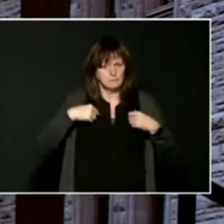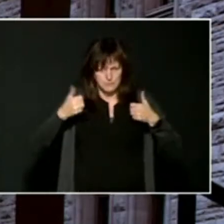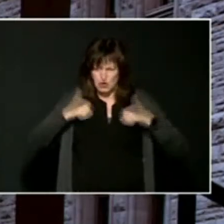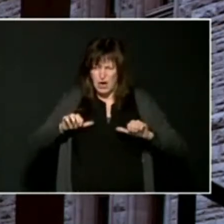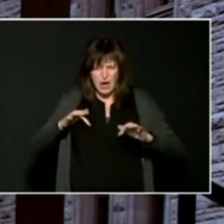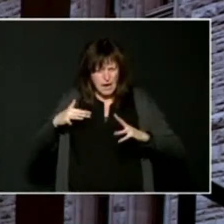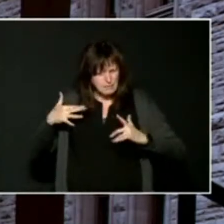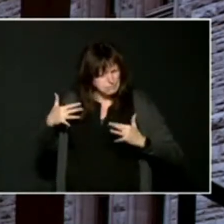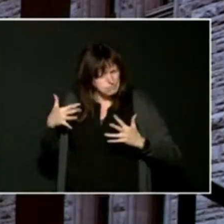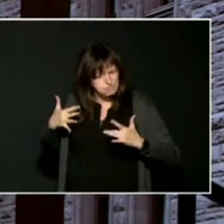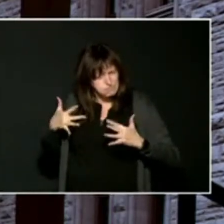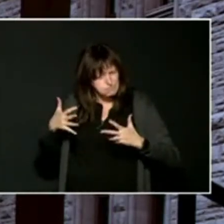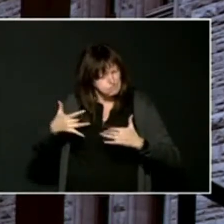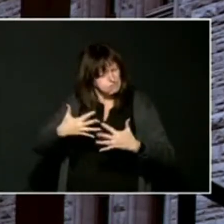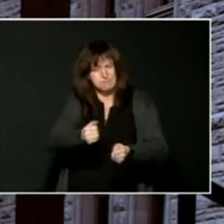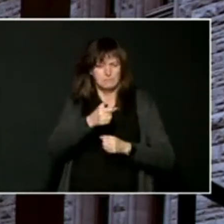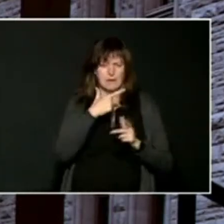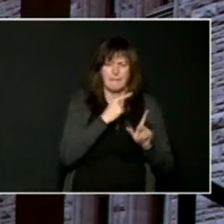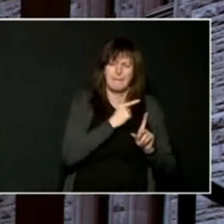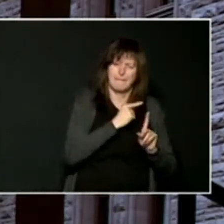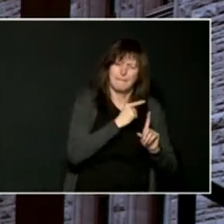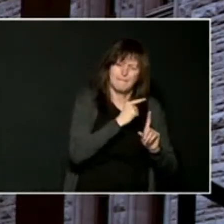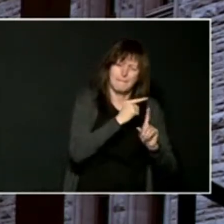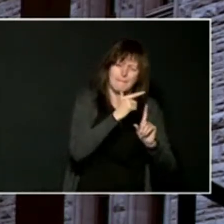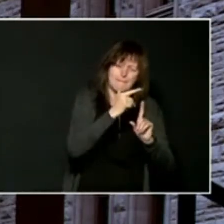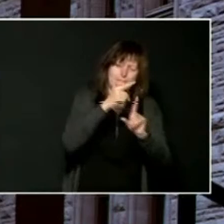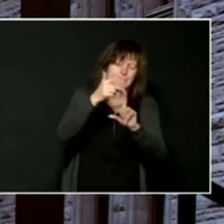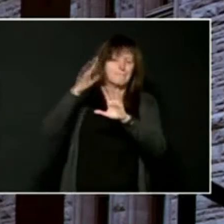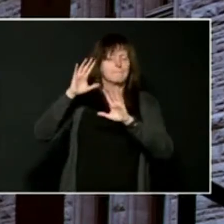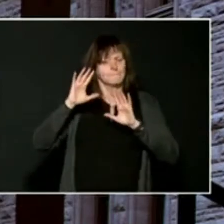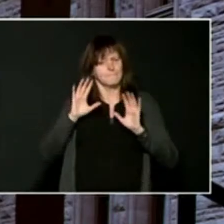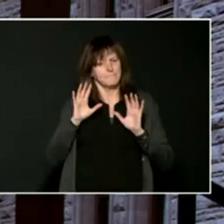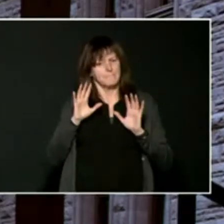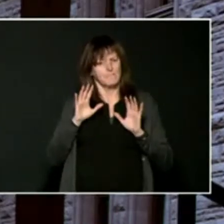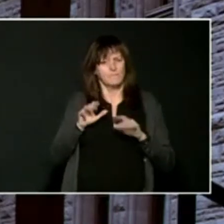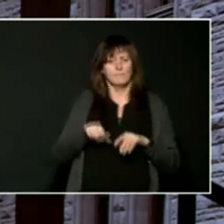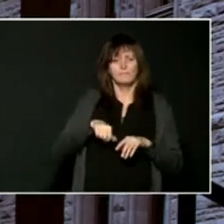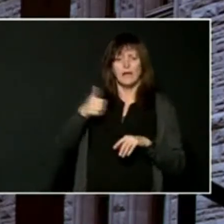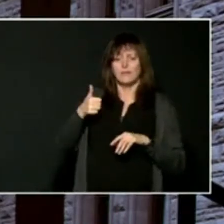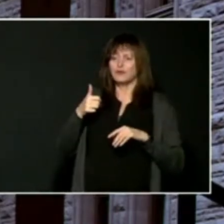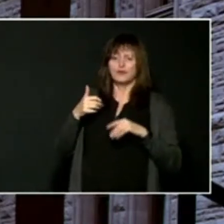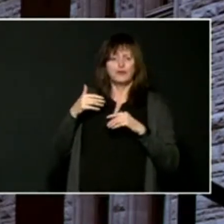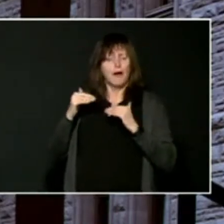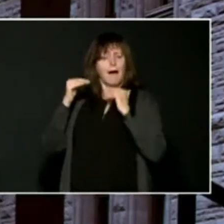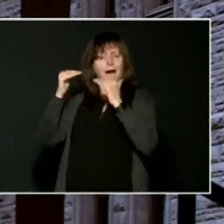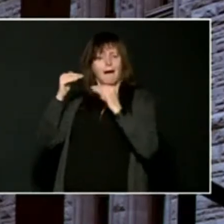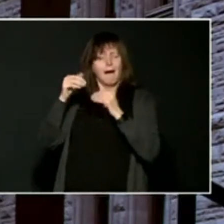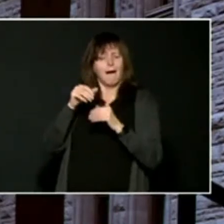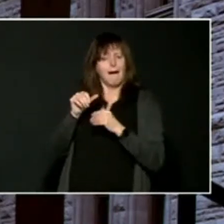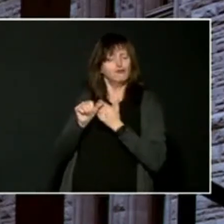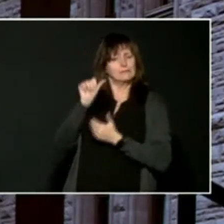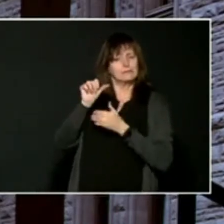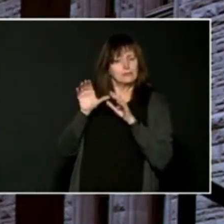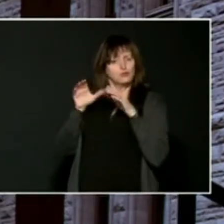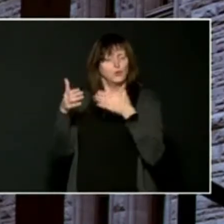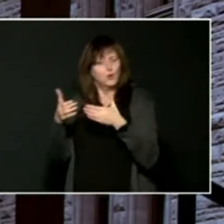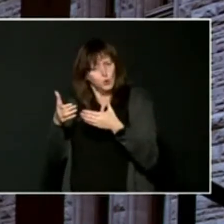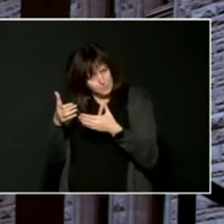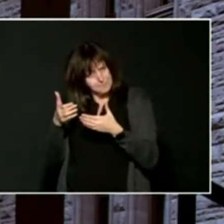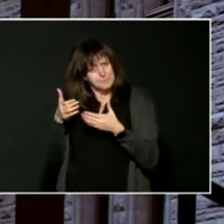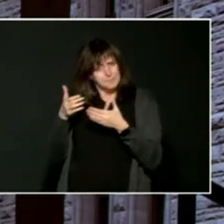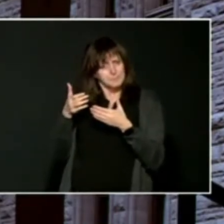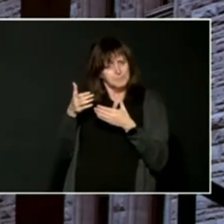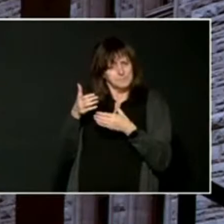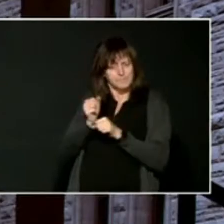soon as possible, looking at some other high-risk groupings that may arise with outbreaks and that to make sure that if there's things happening in some of